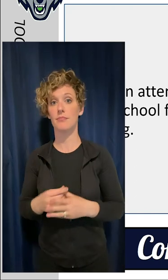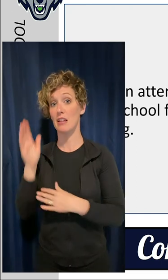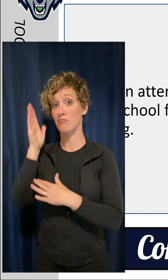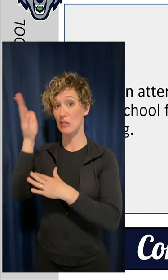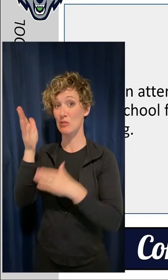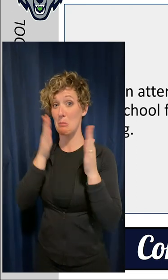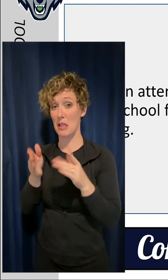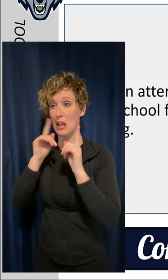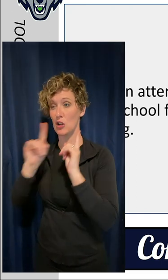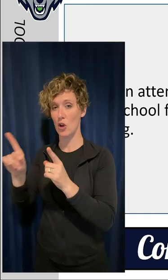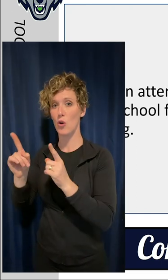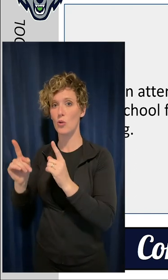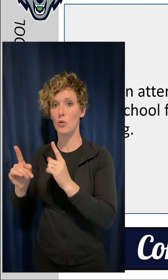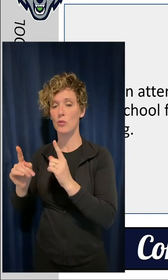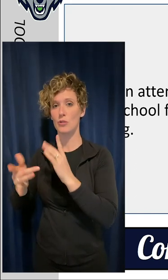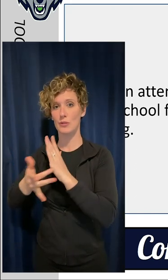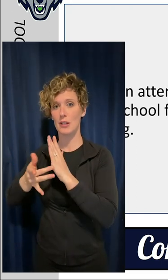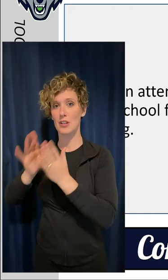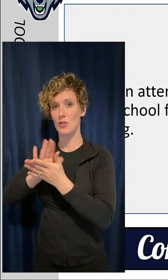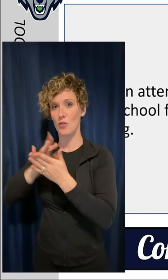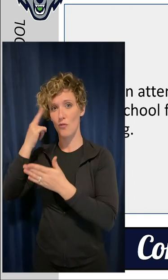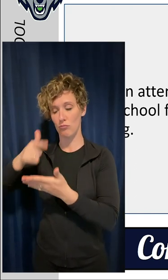attending a trade school for welding.